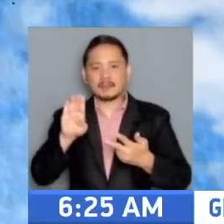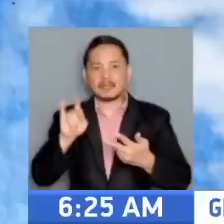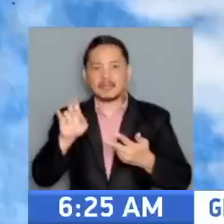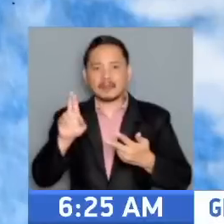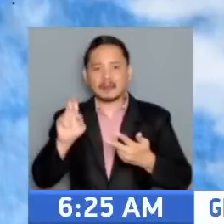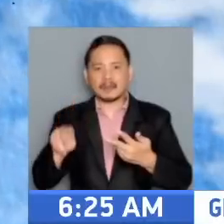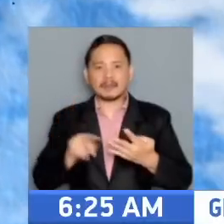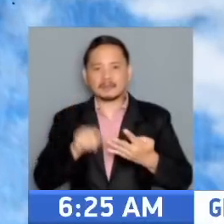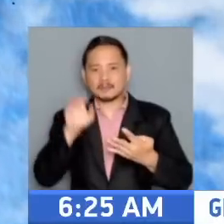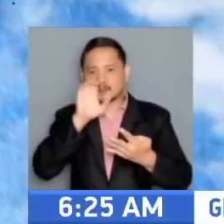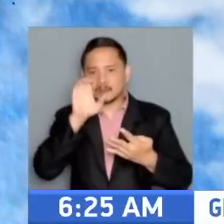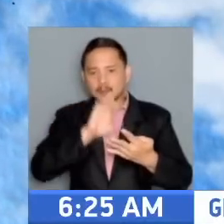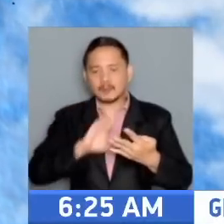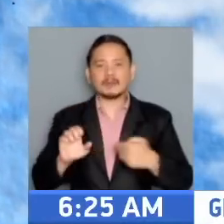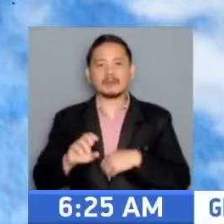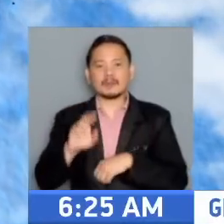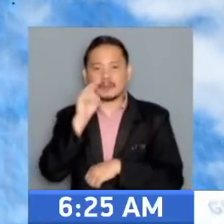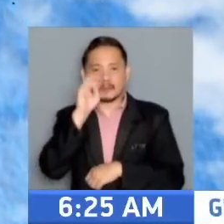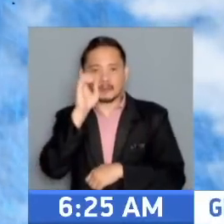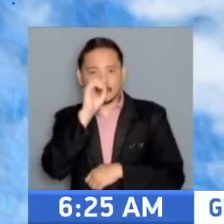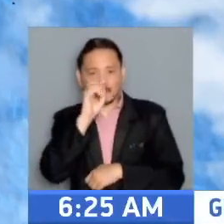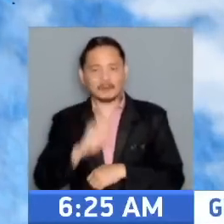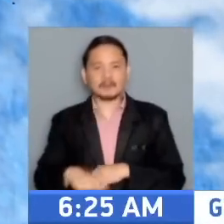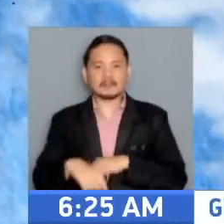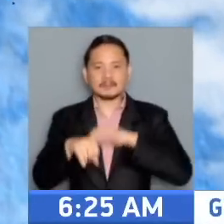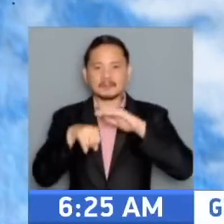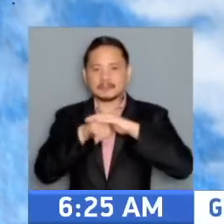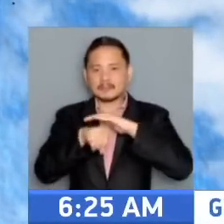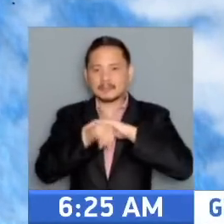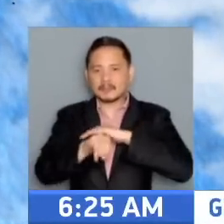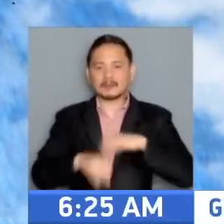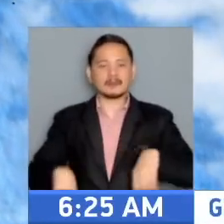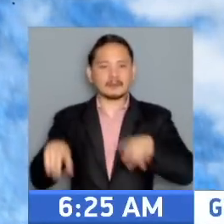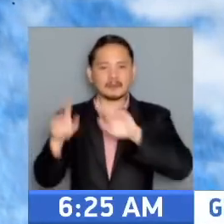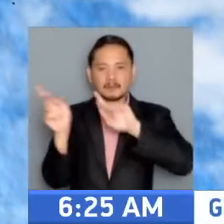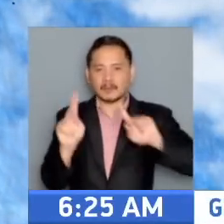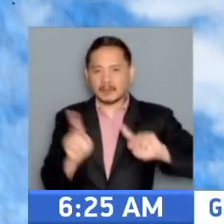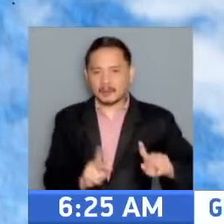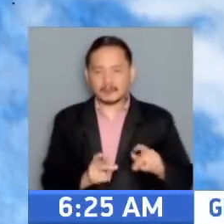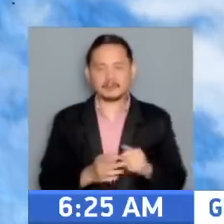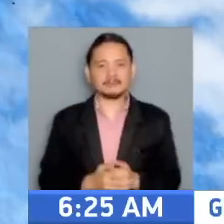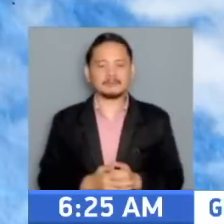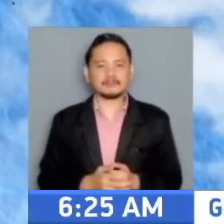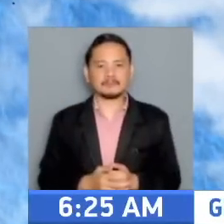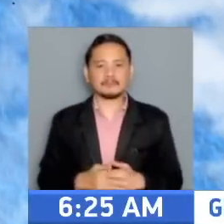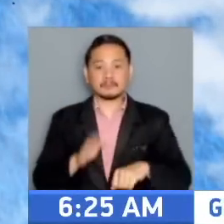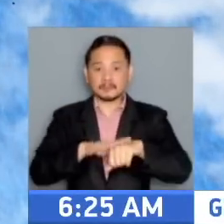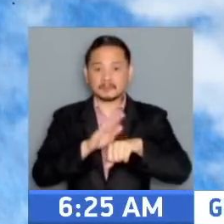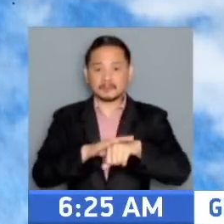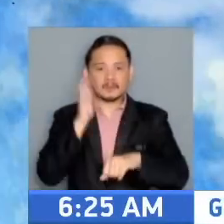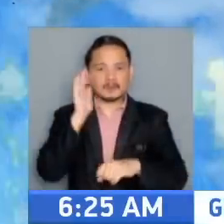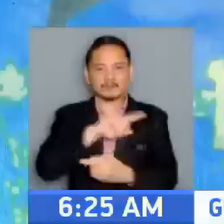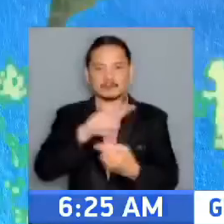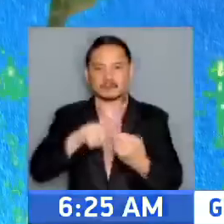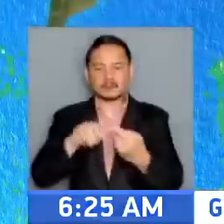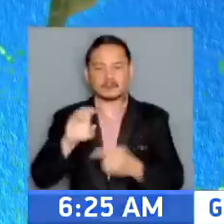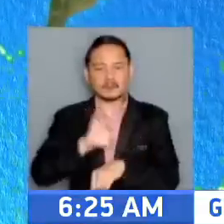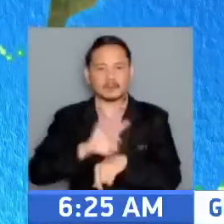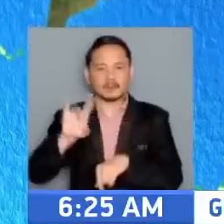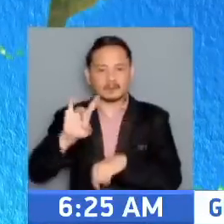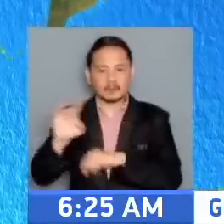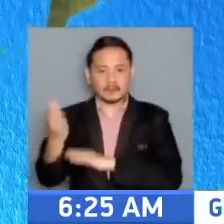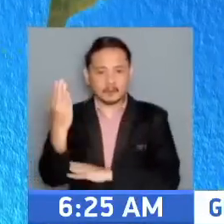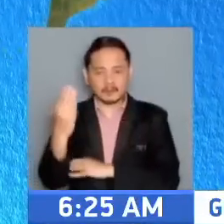ng Negros Oriental, Siquijor at Palawan. Tatagal ang babala hanggang alas 8 ng umaga. Base sa rainfall forecast ng Metro